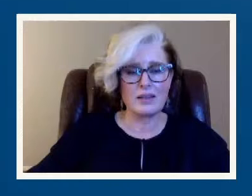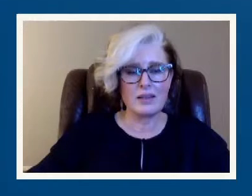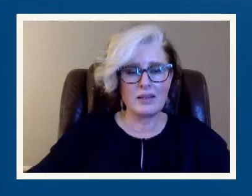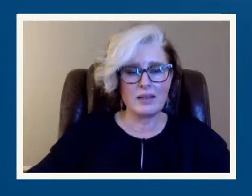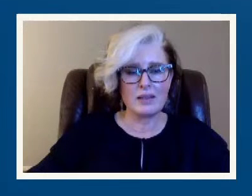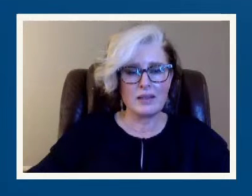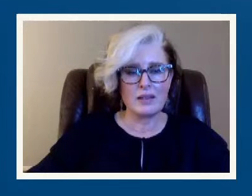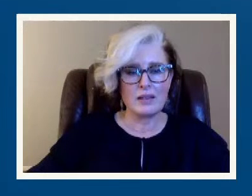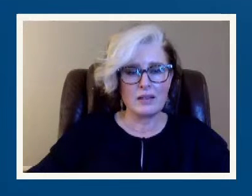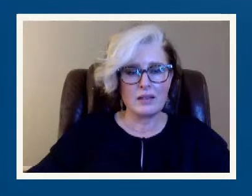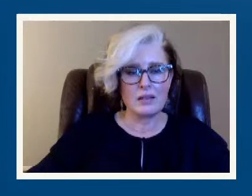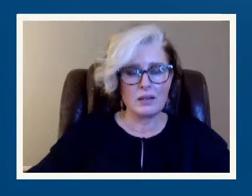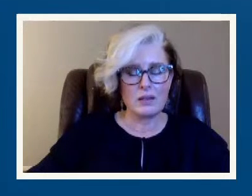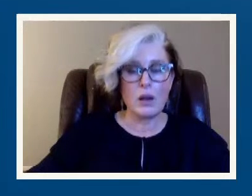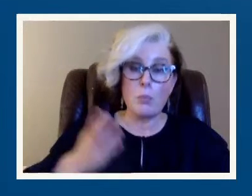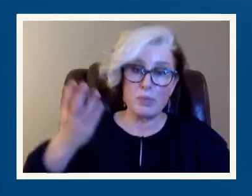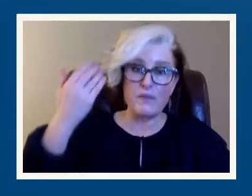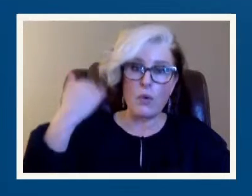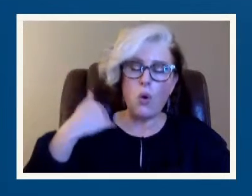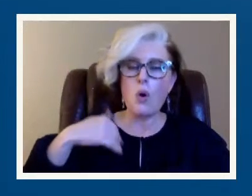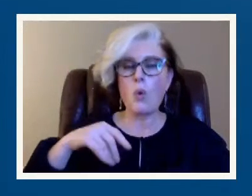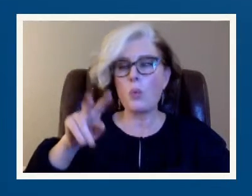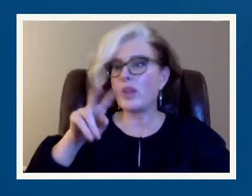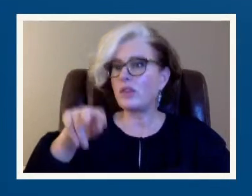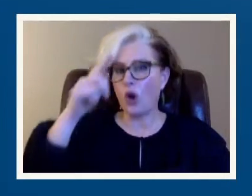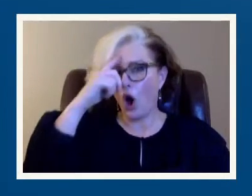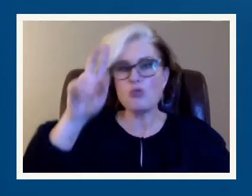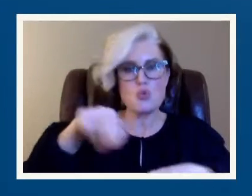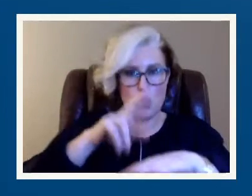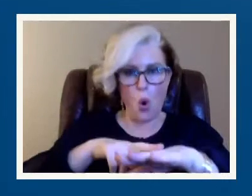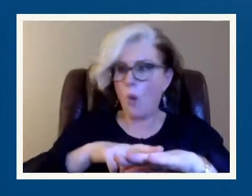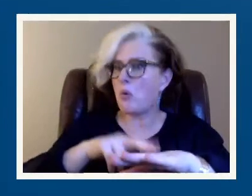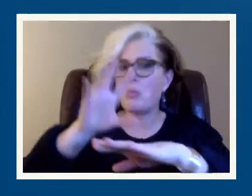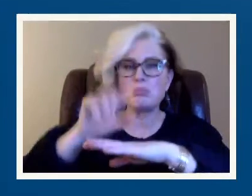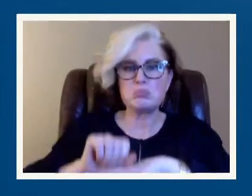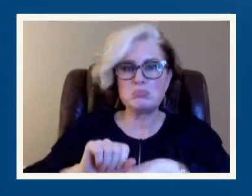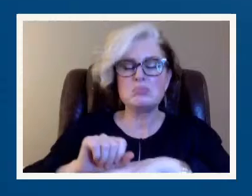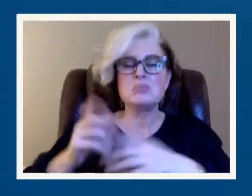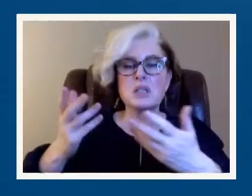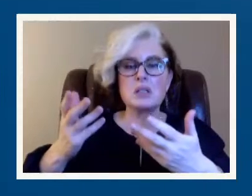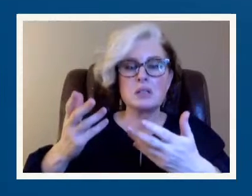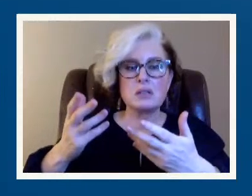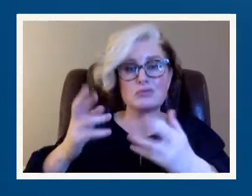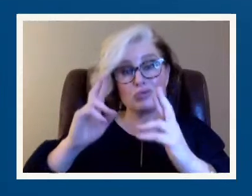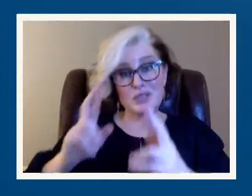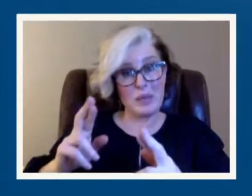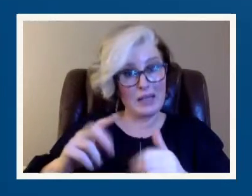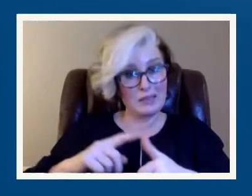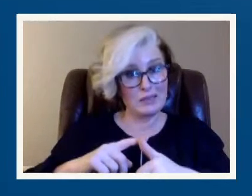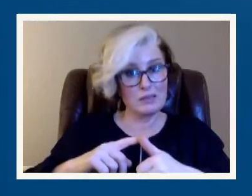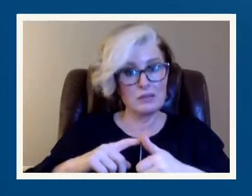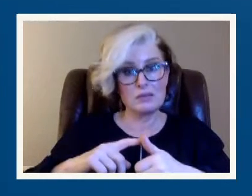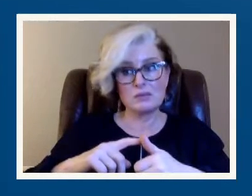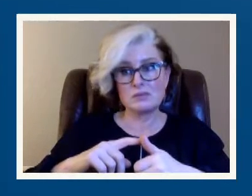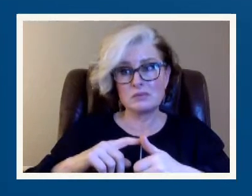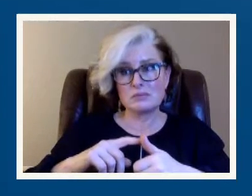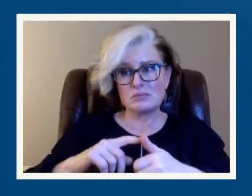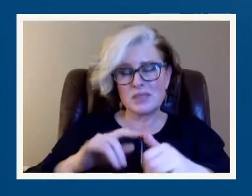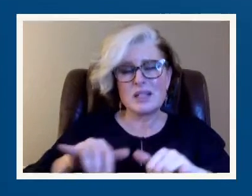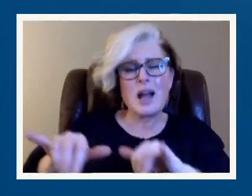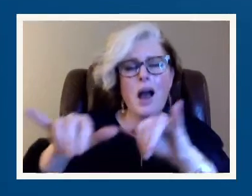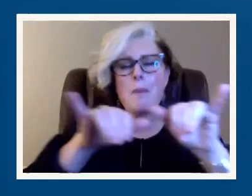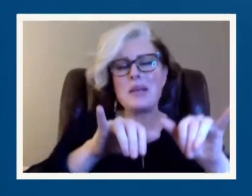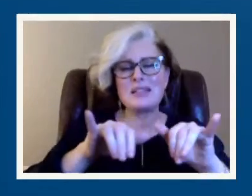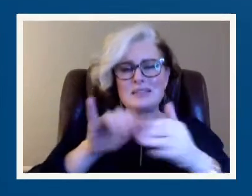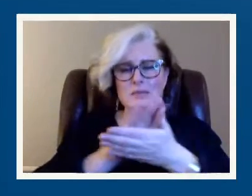And a lot of what we used to take for granted. Things like respect and common decency and